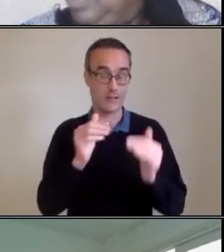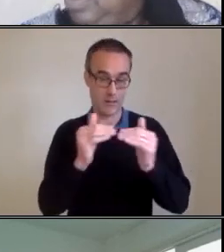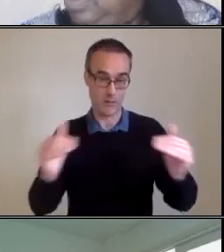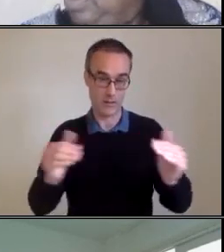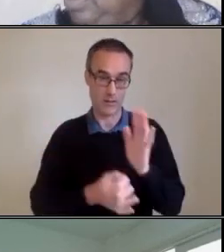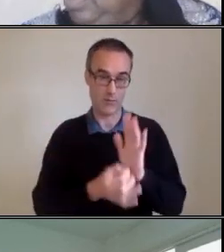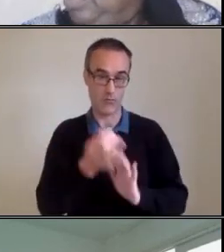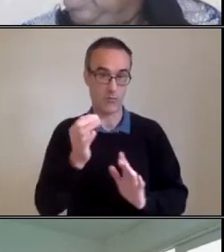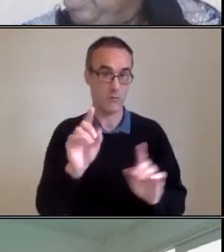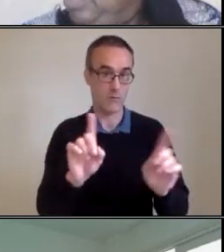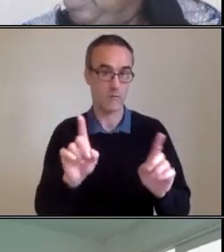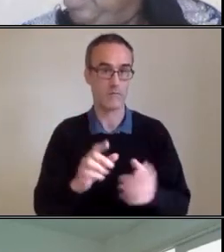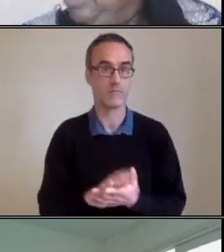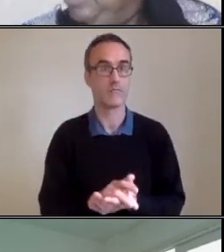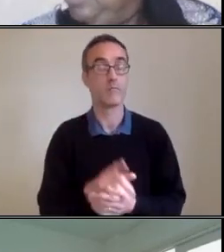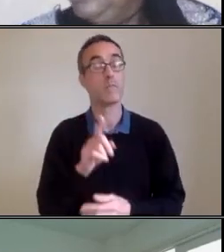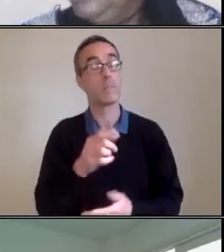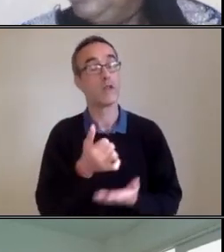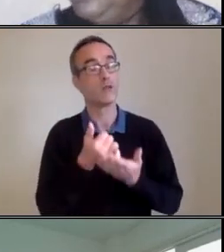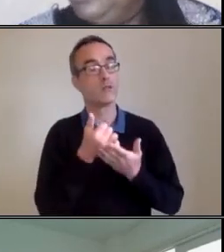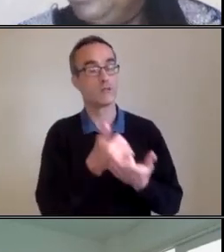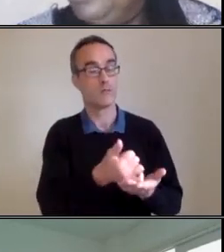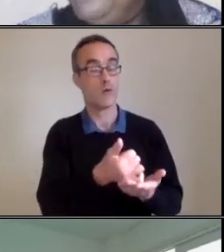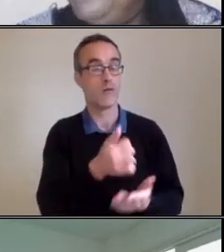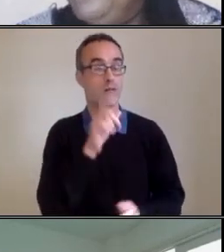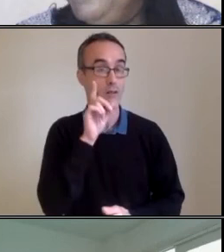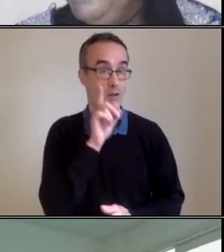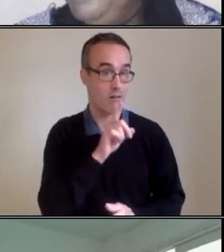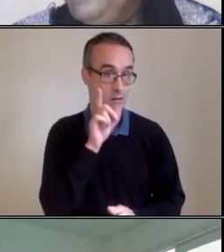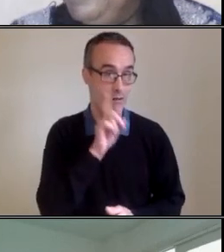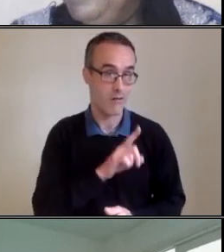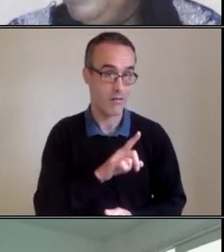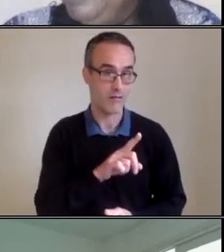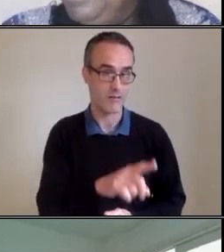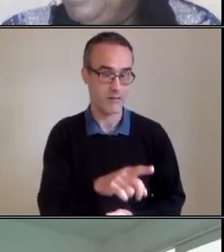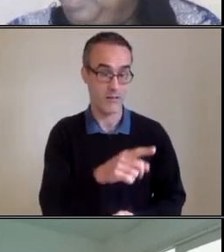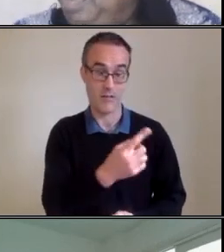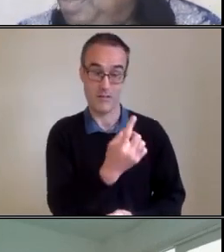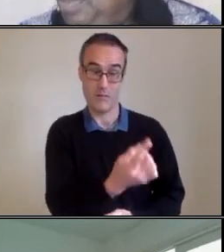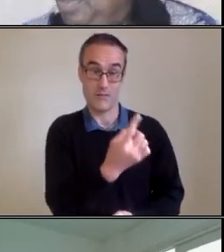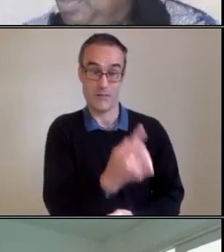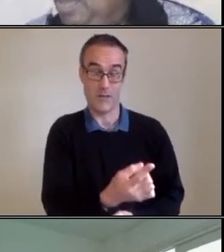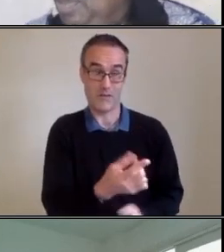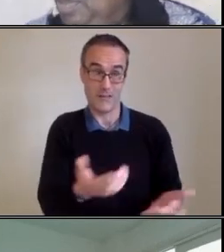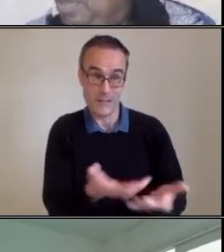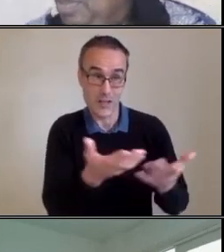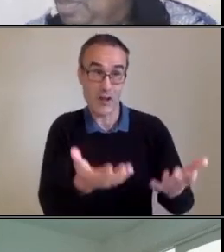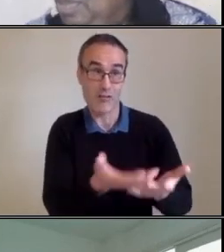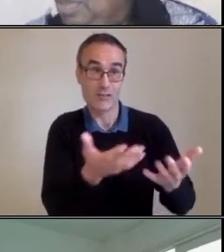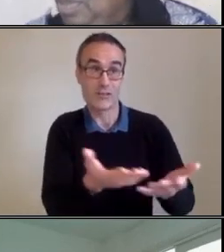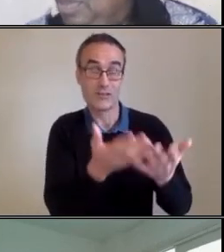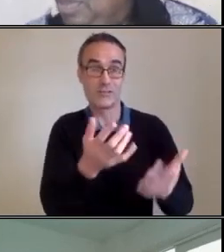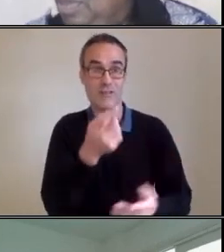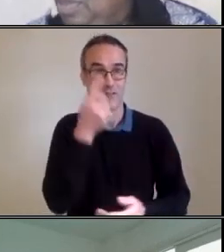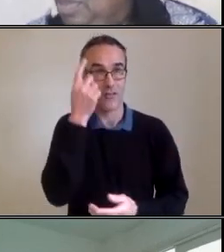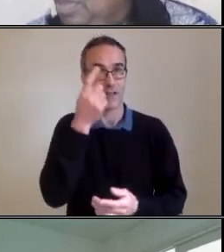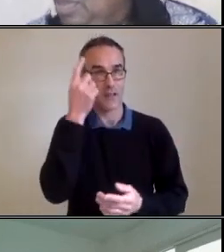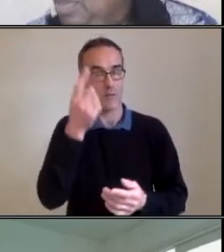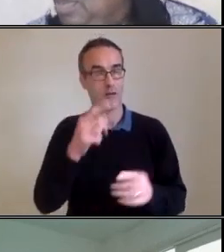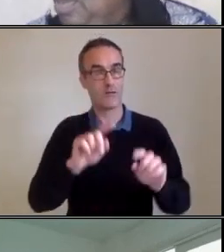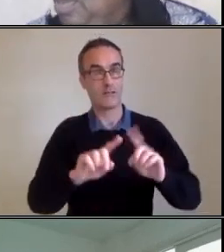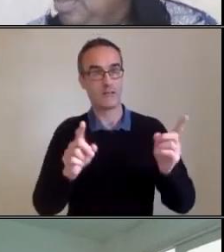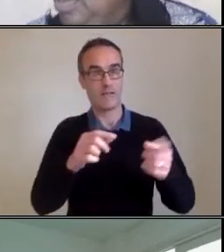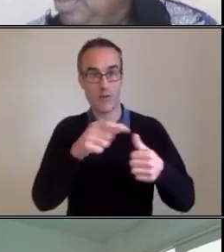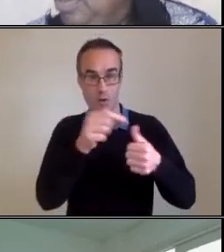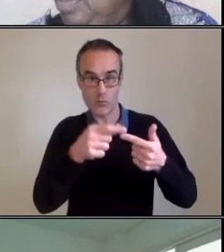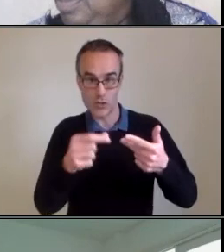I think supporting girls to be able to think about all of the options open to them as they are growing up, and to really, I'm